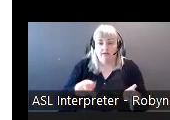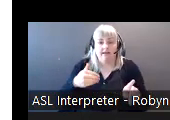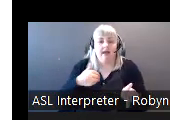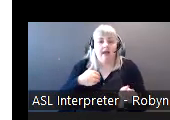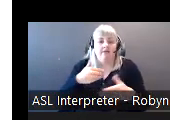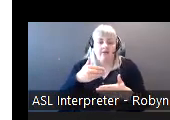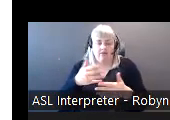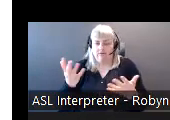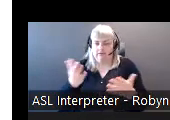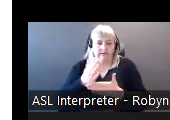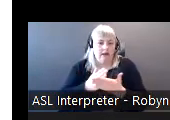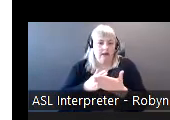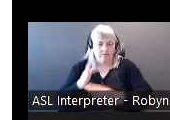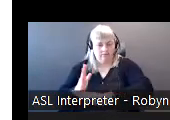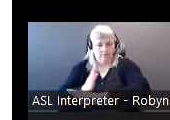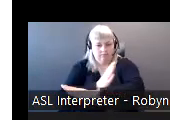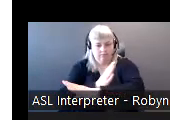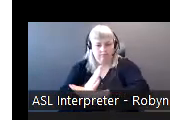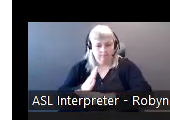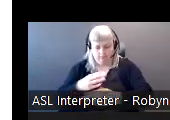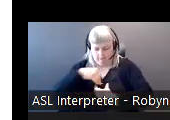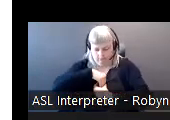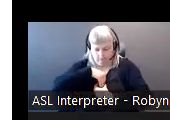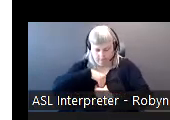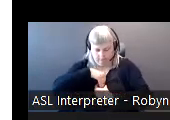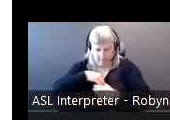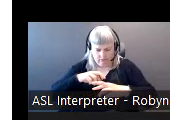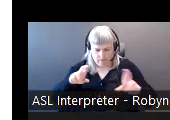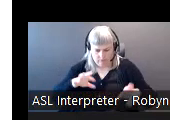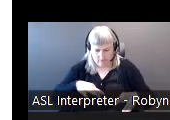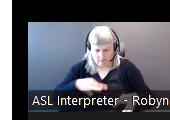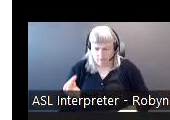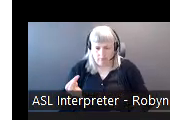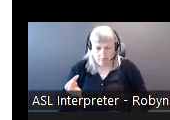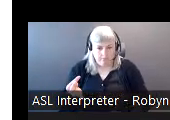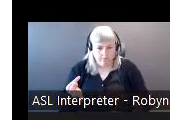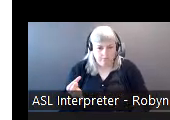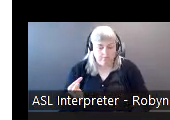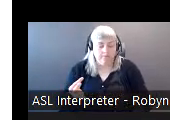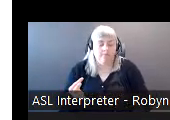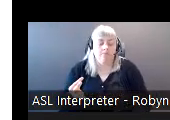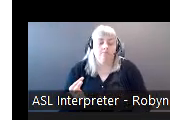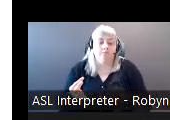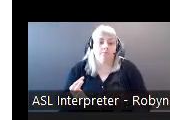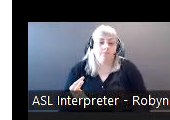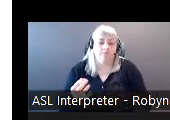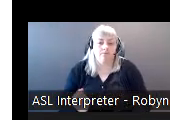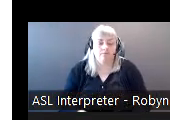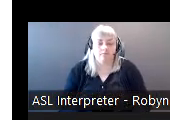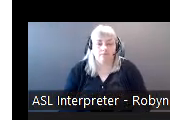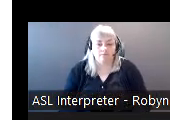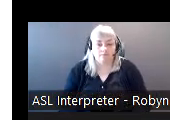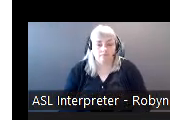window or memory of this. It doesn't mean you are